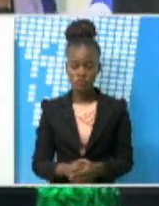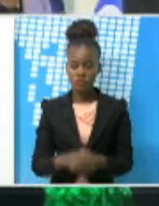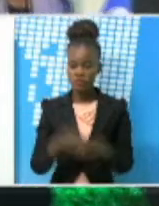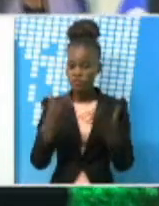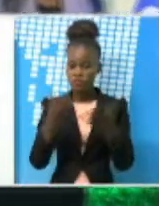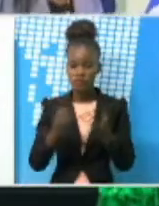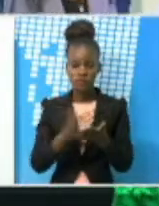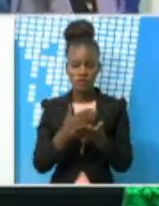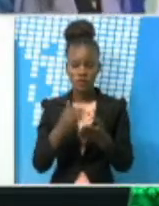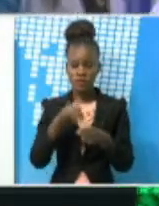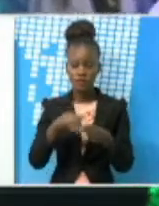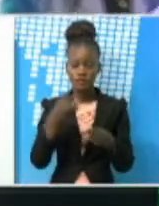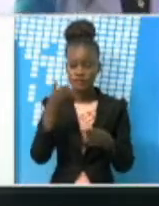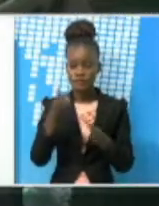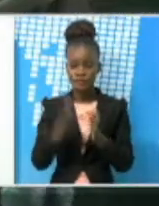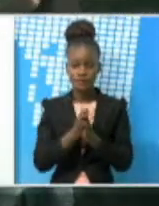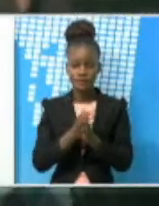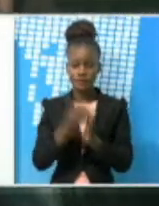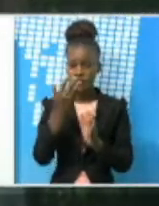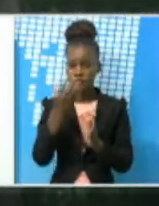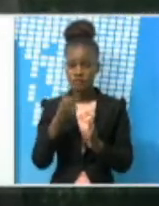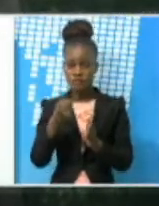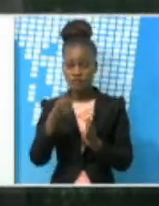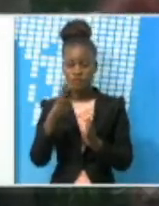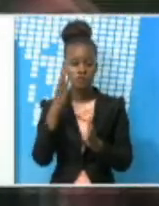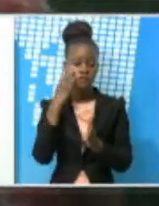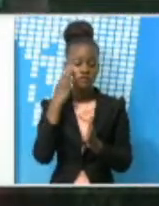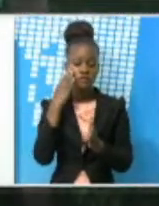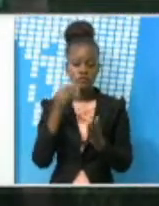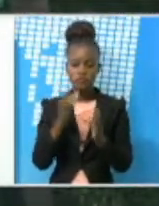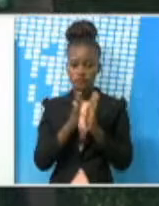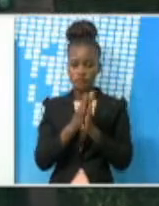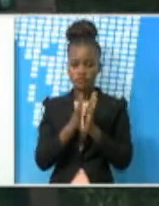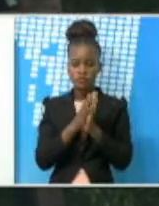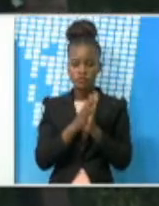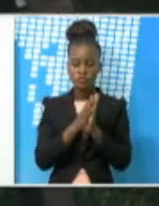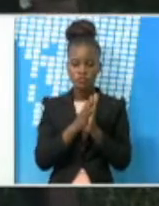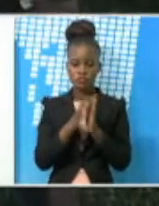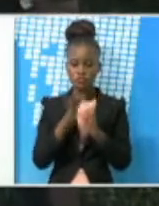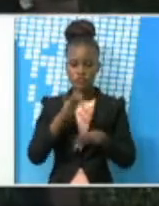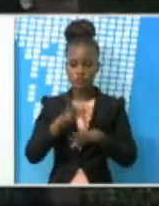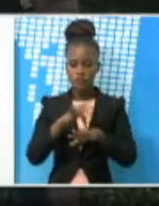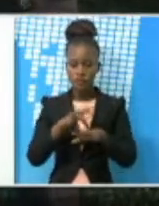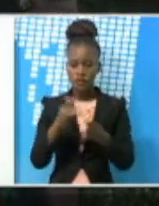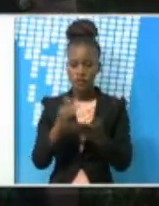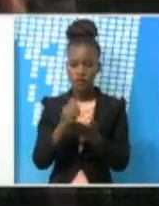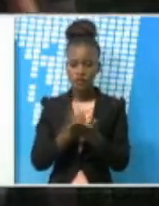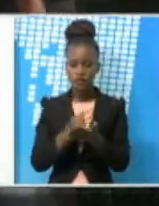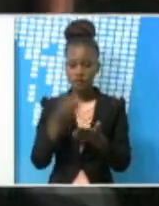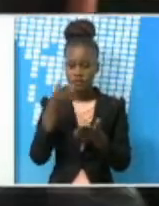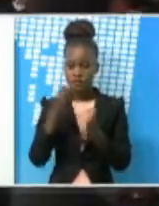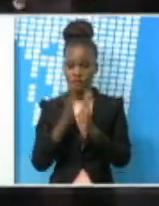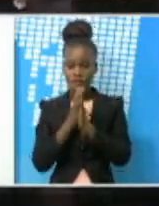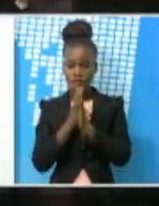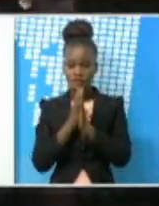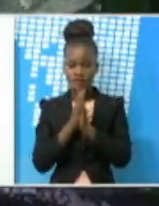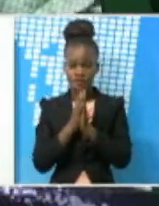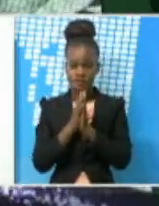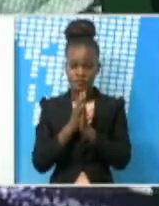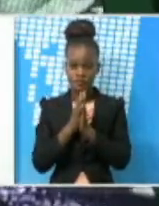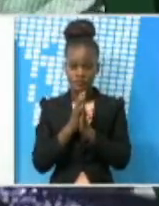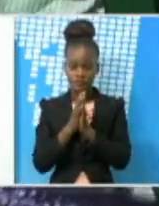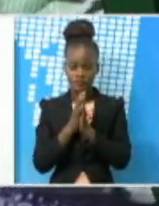has therefore launched a 50 billion green fund aimed at catalyzing private investments in local green